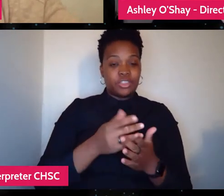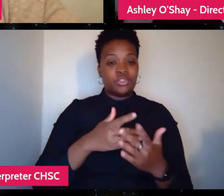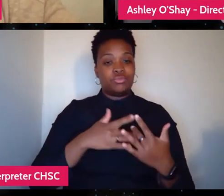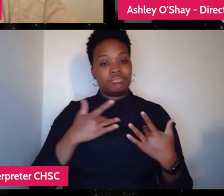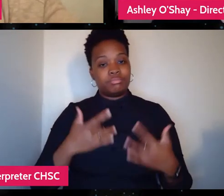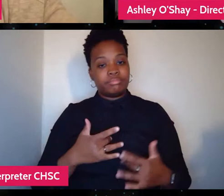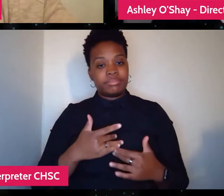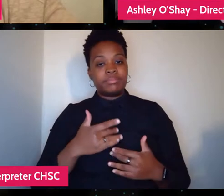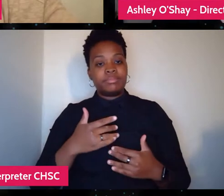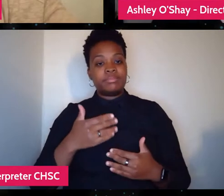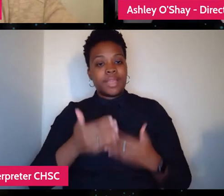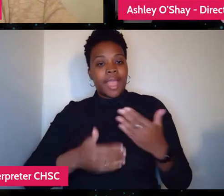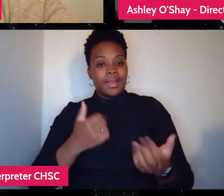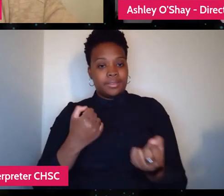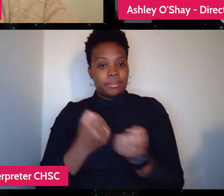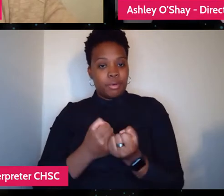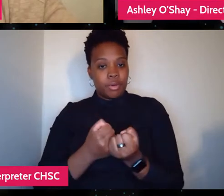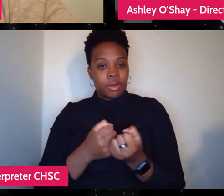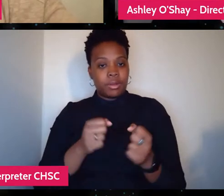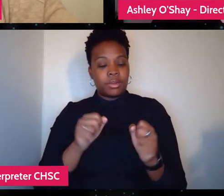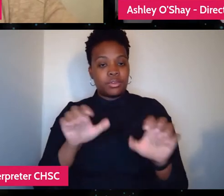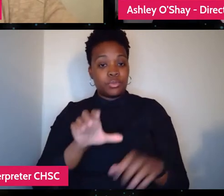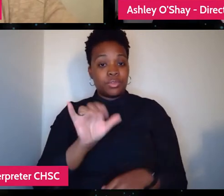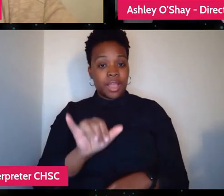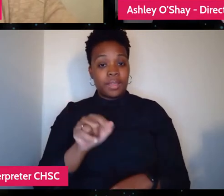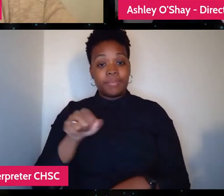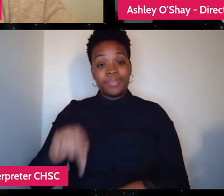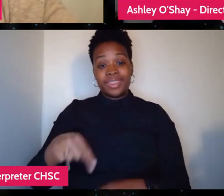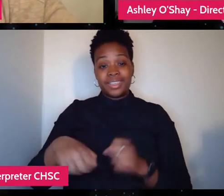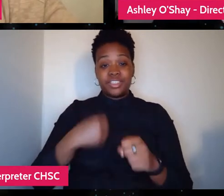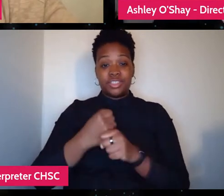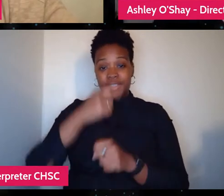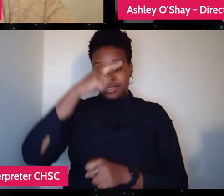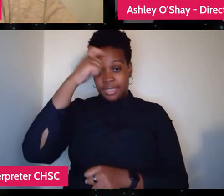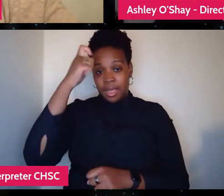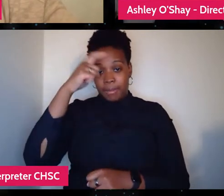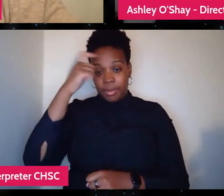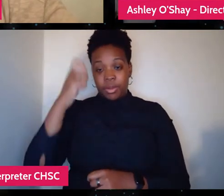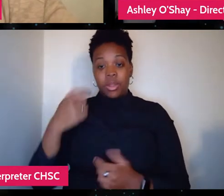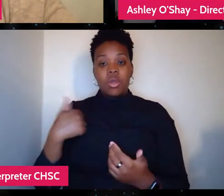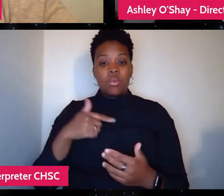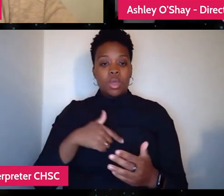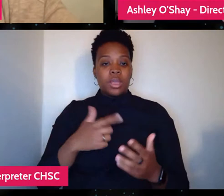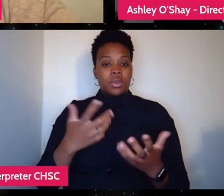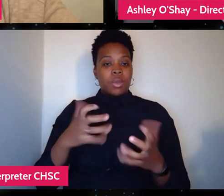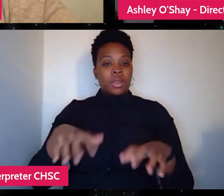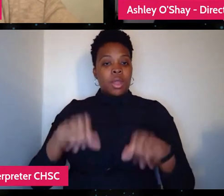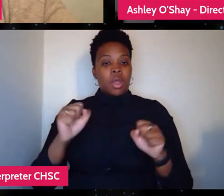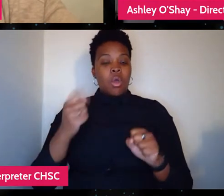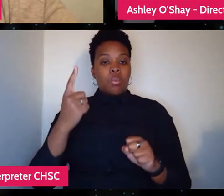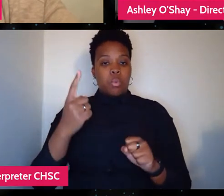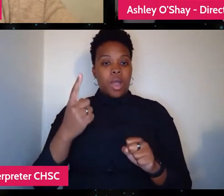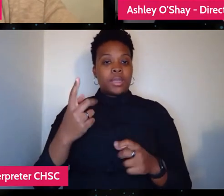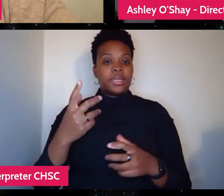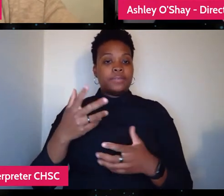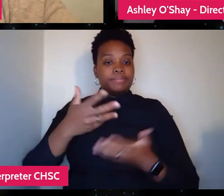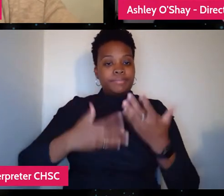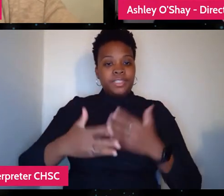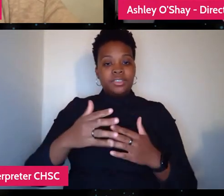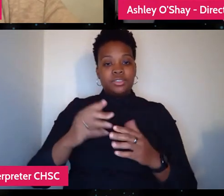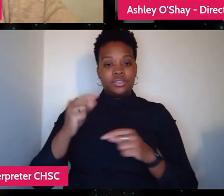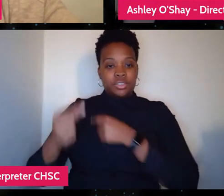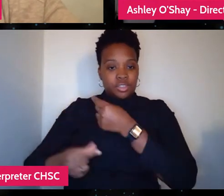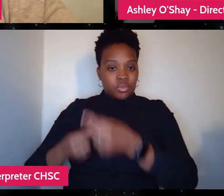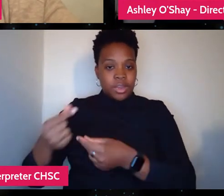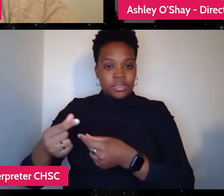to do that. And this summer, we definitely plan to hold at least one intergenerational event in Chicago